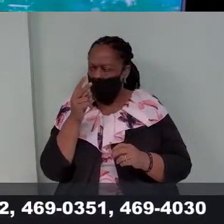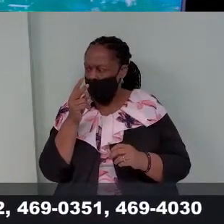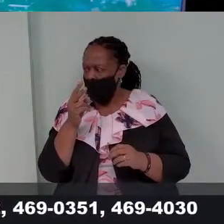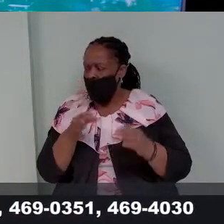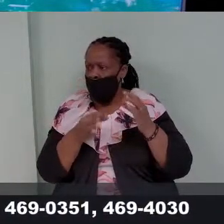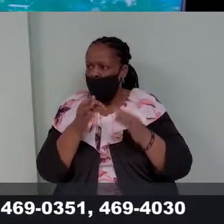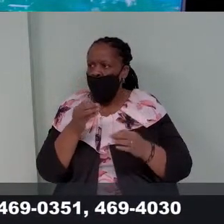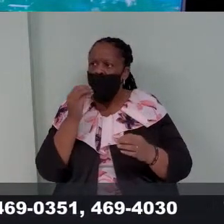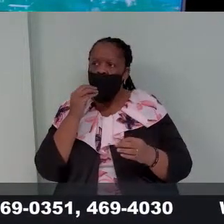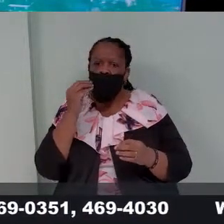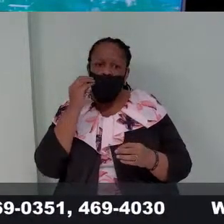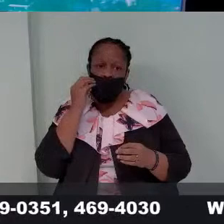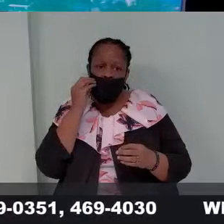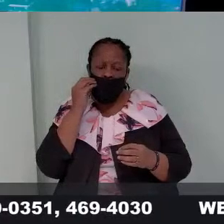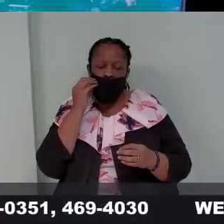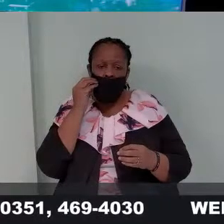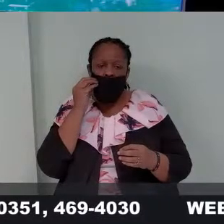home quarantine?